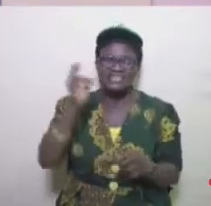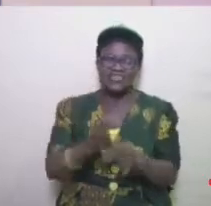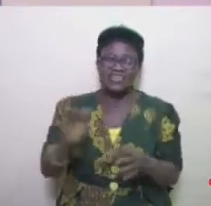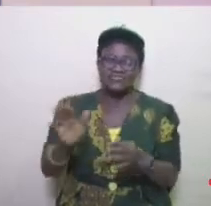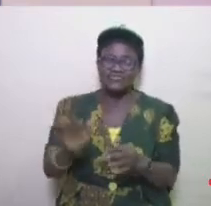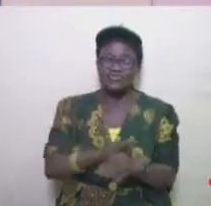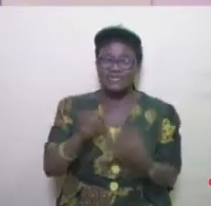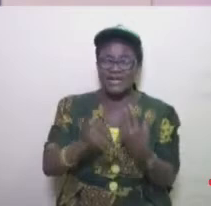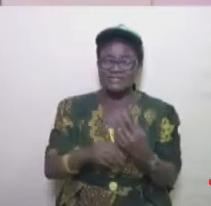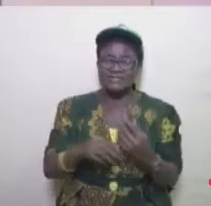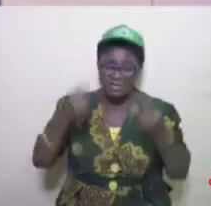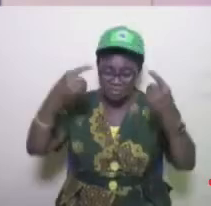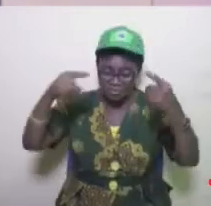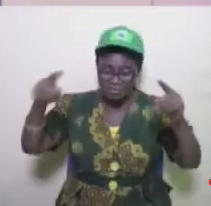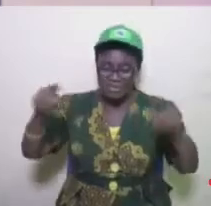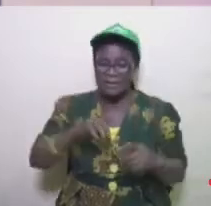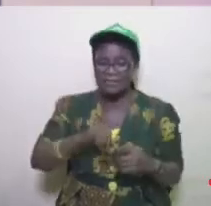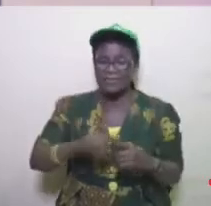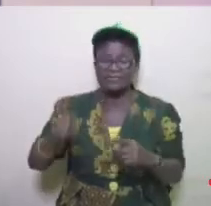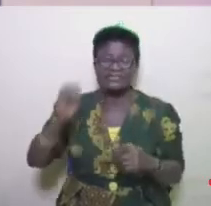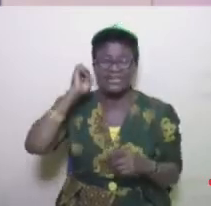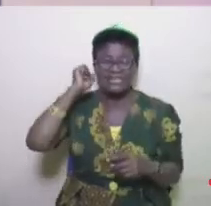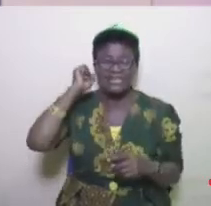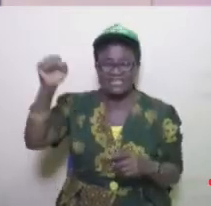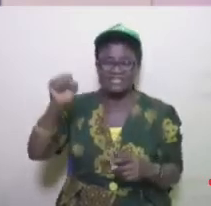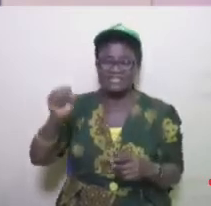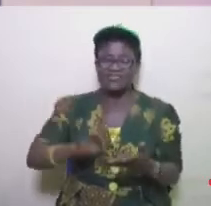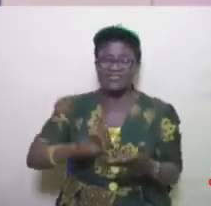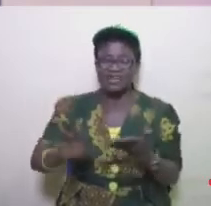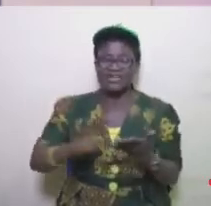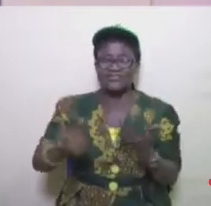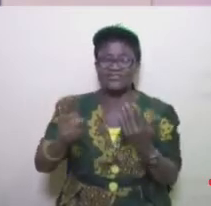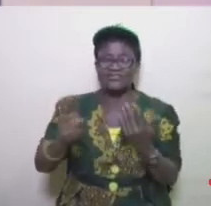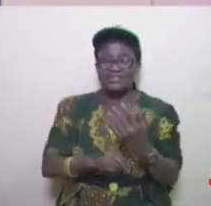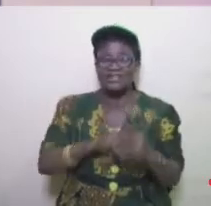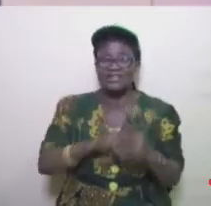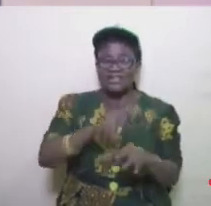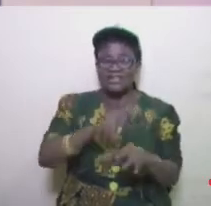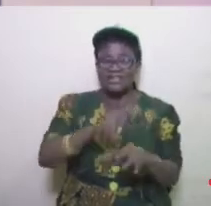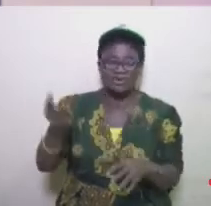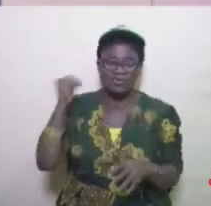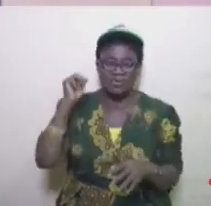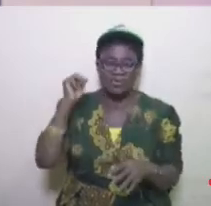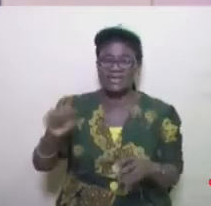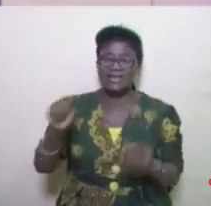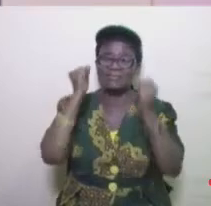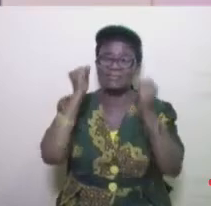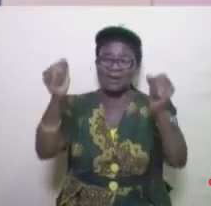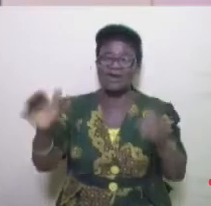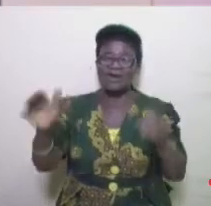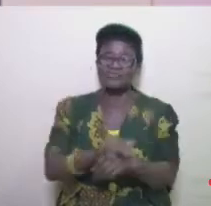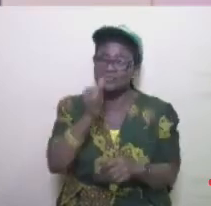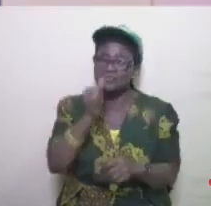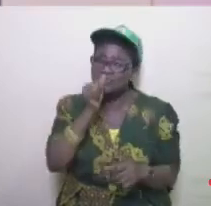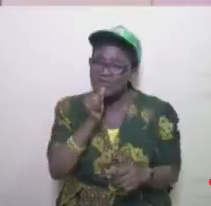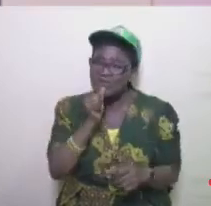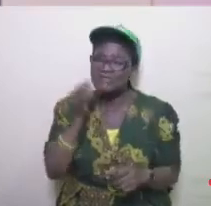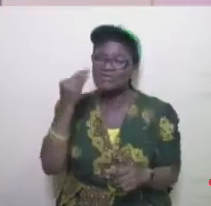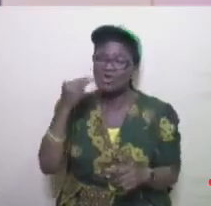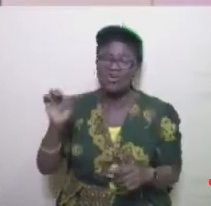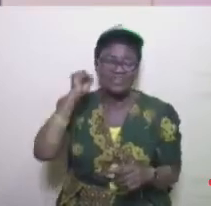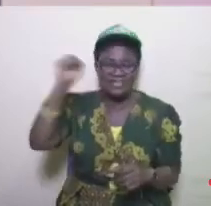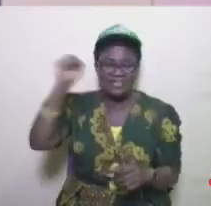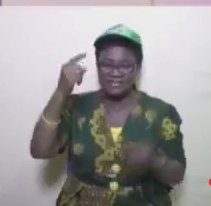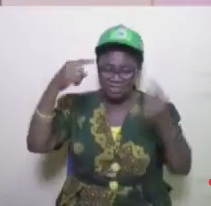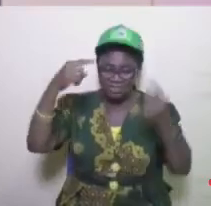But his forgiving nature was a powerful secret of his success. And I pray God will